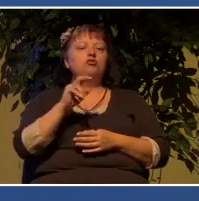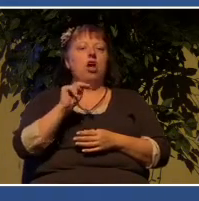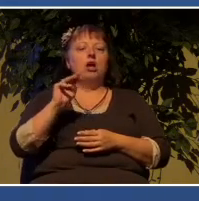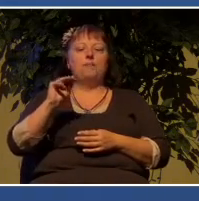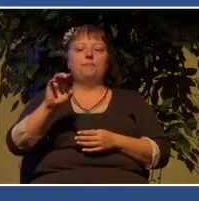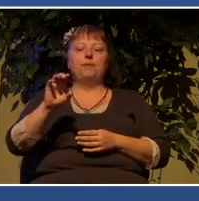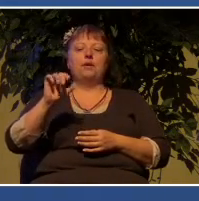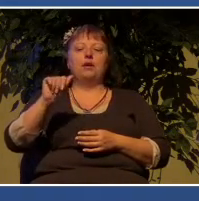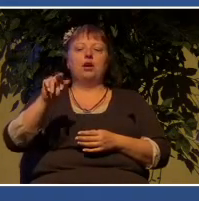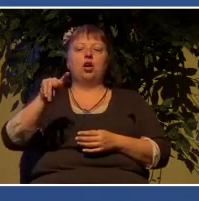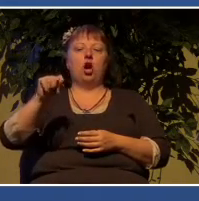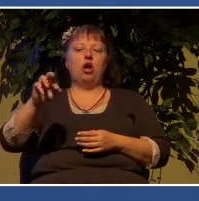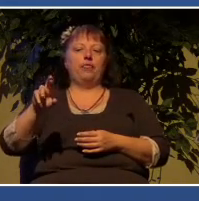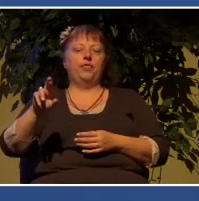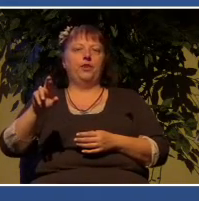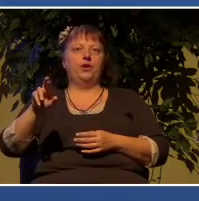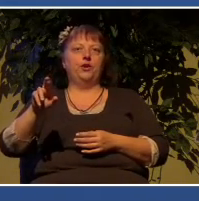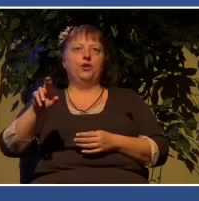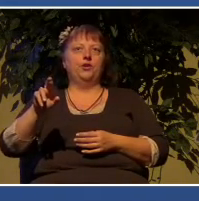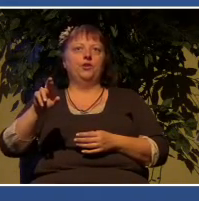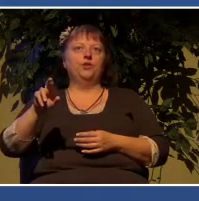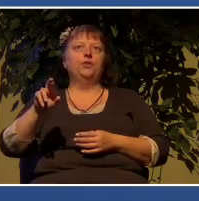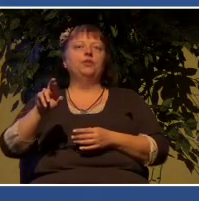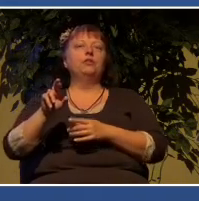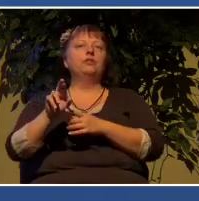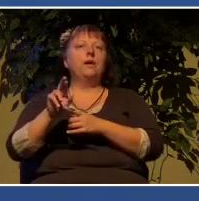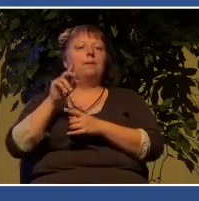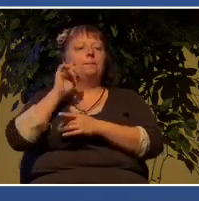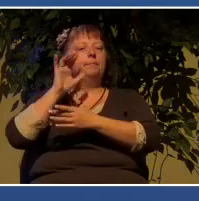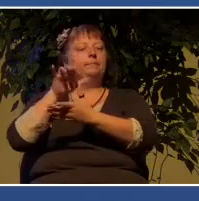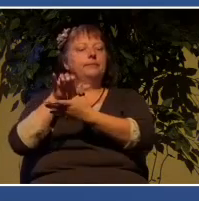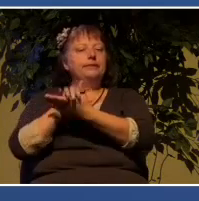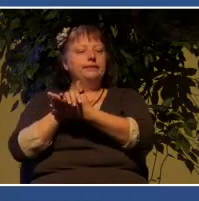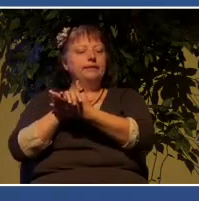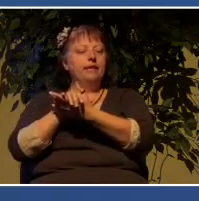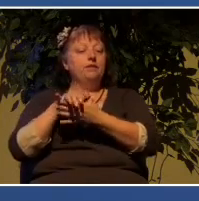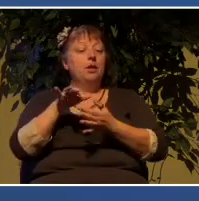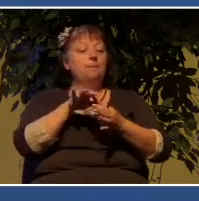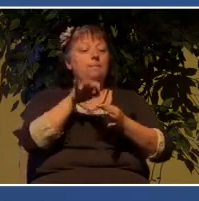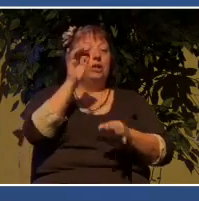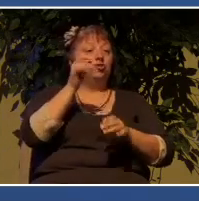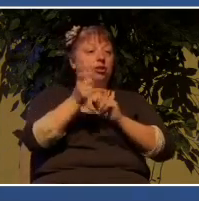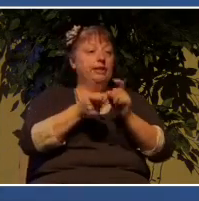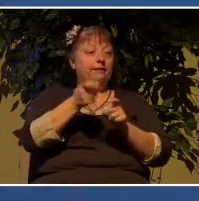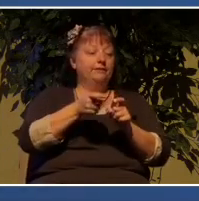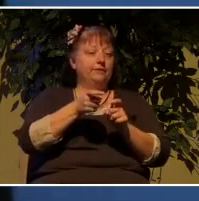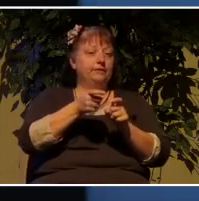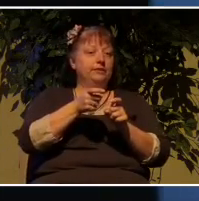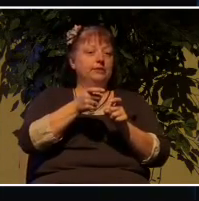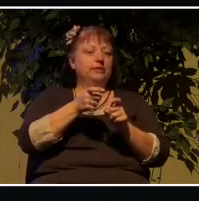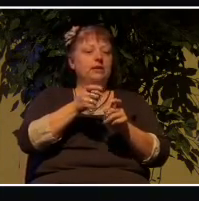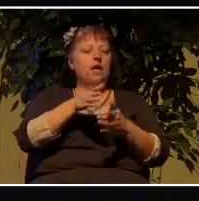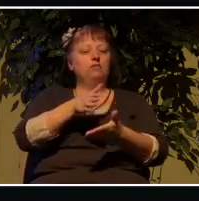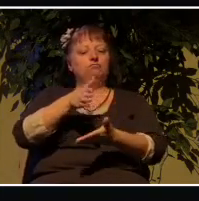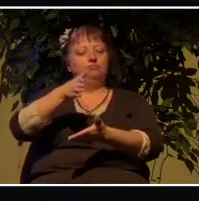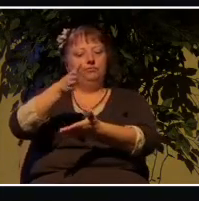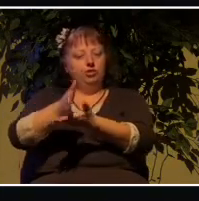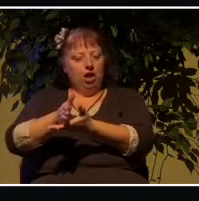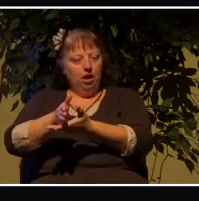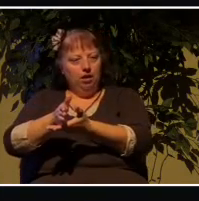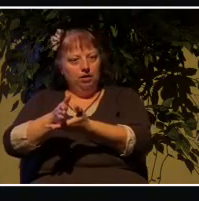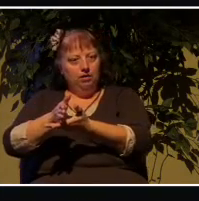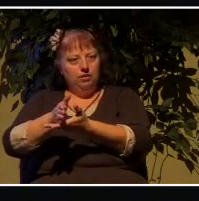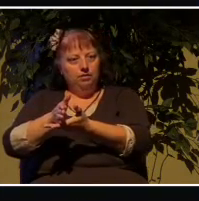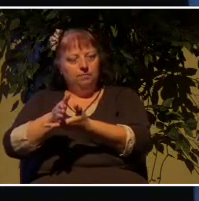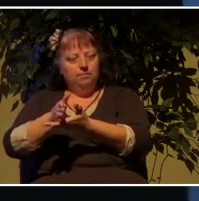staunch cessationist. Spiritual gifts described in these chapters no longer happen because we